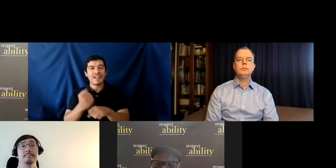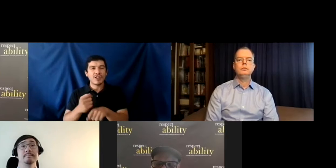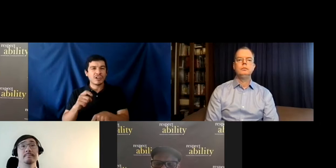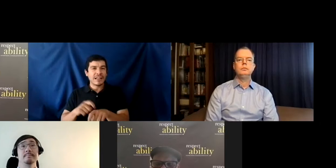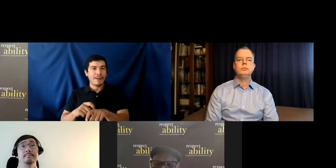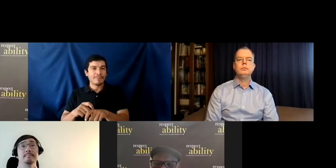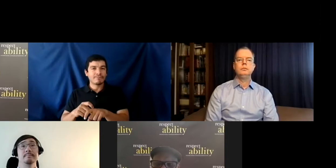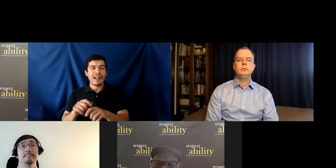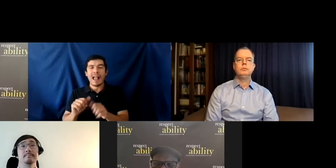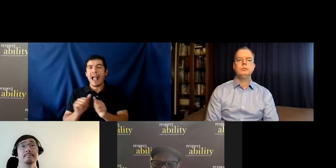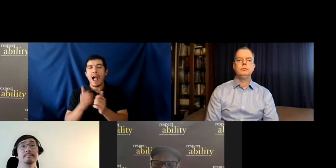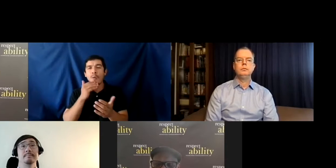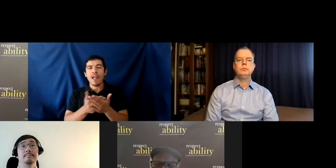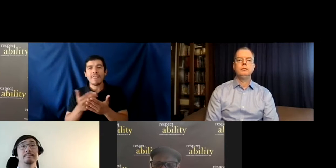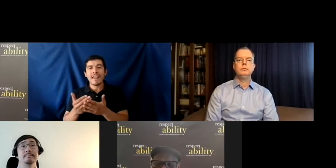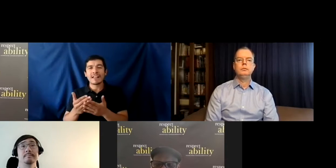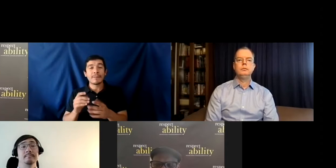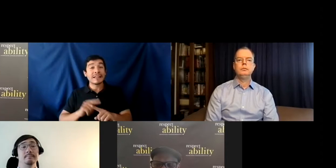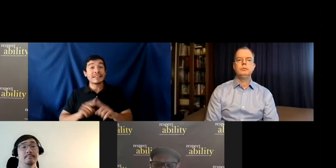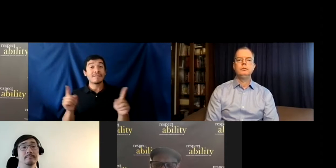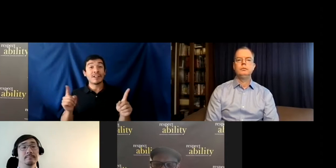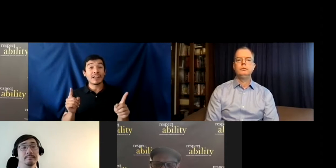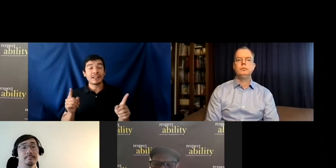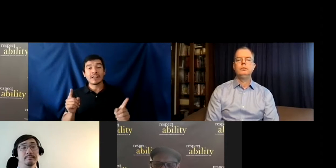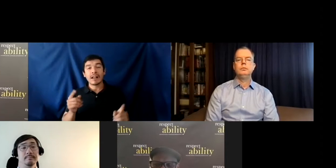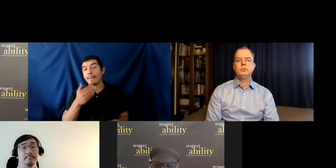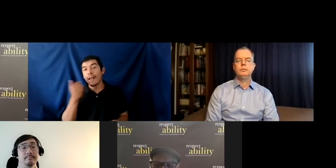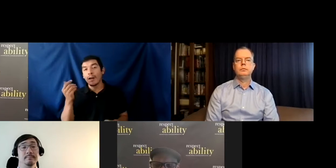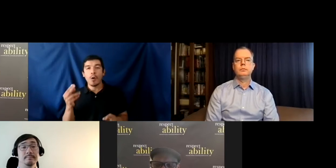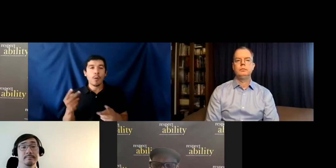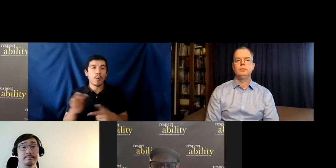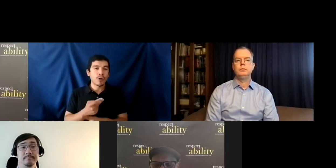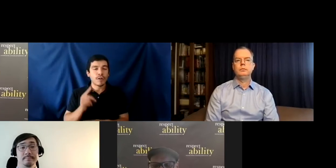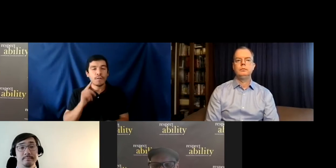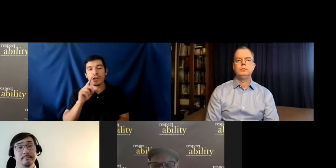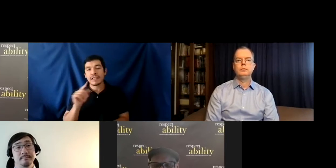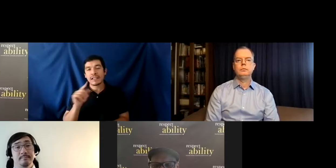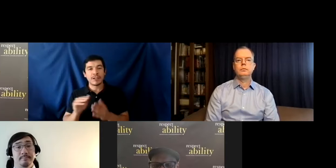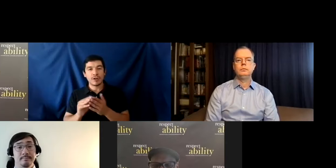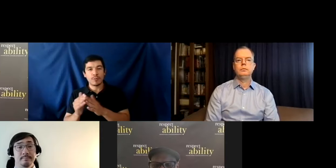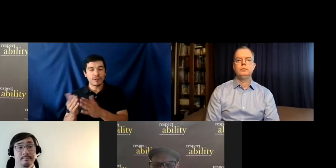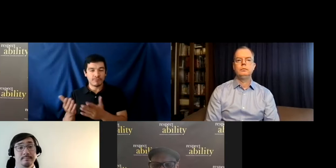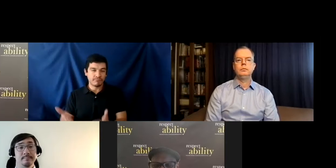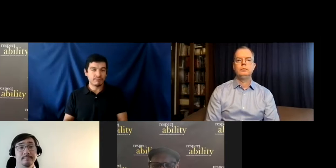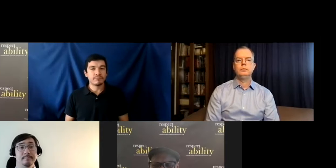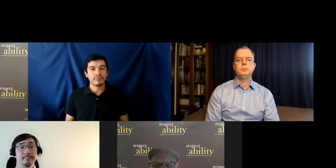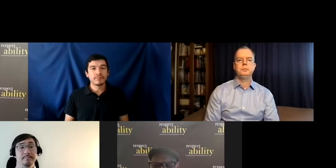things be different, better, or worse for the disability community?